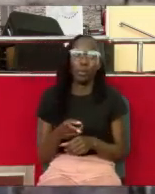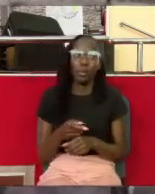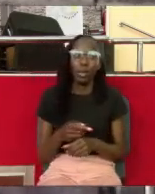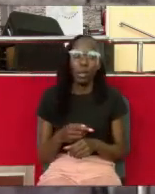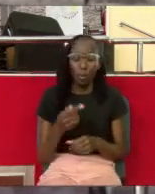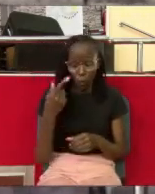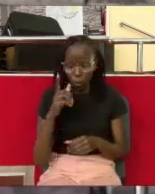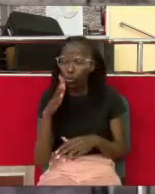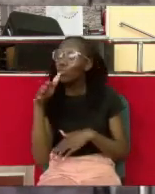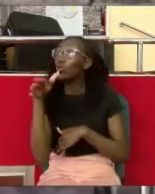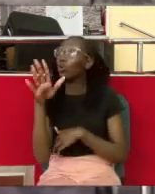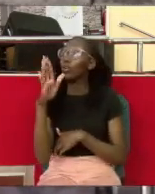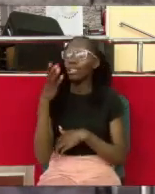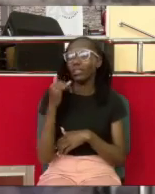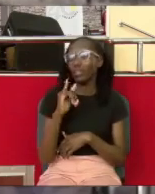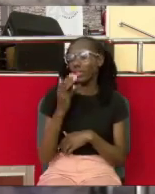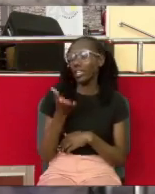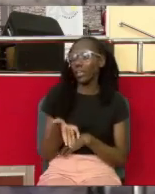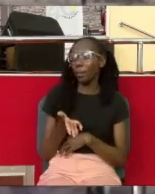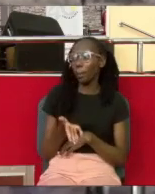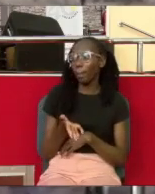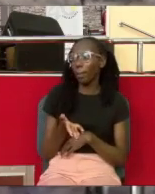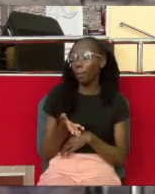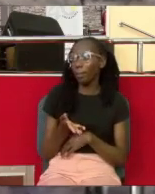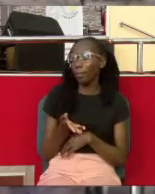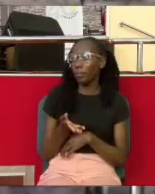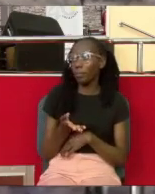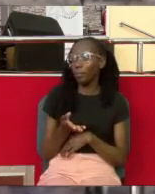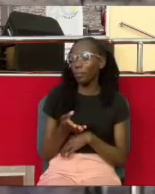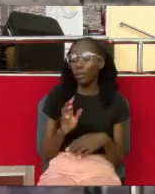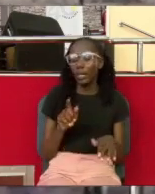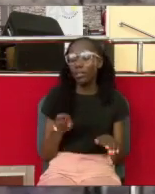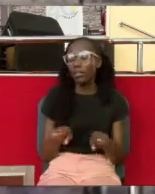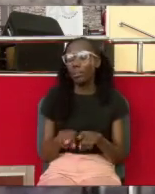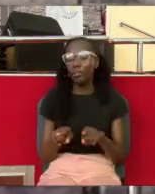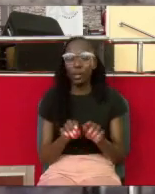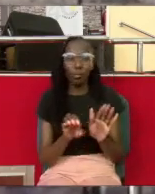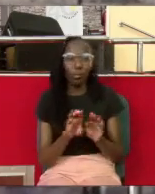well able. On the contrary, we are told of a story.